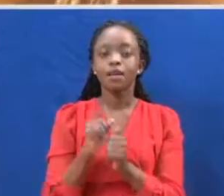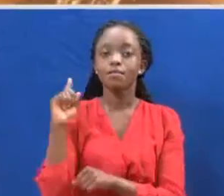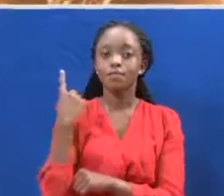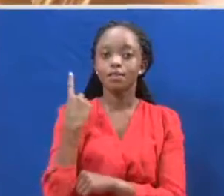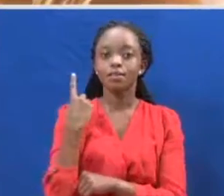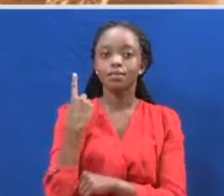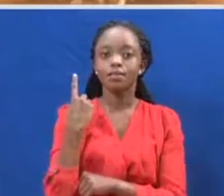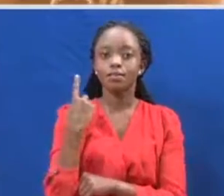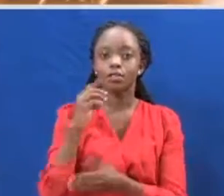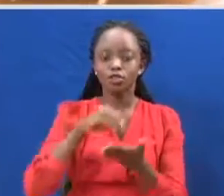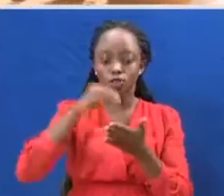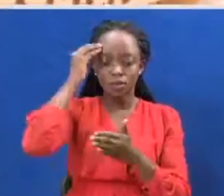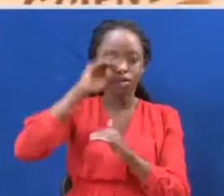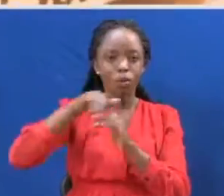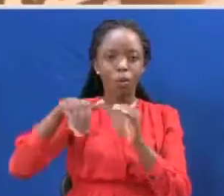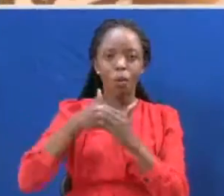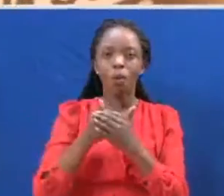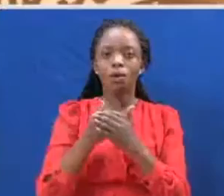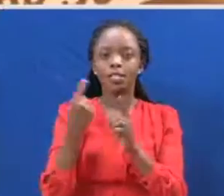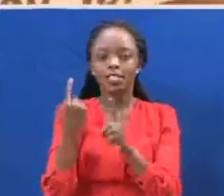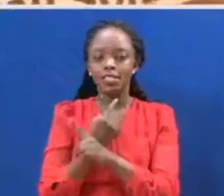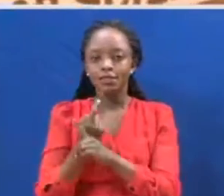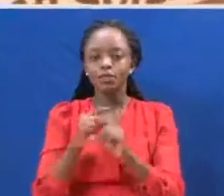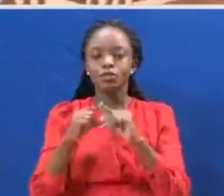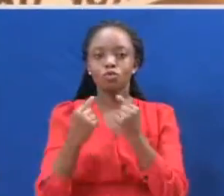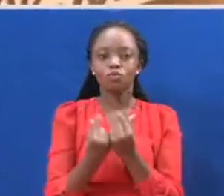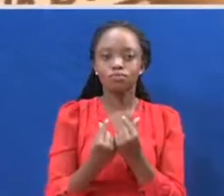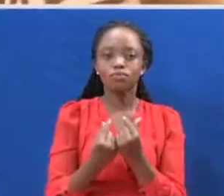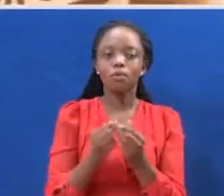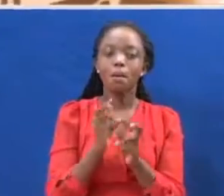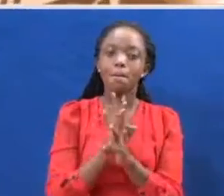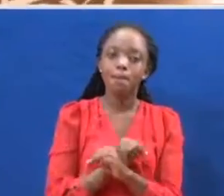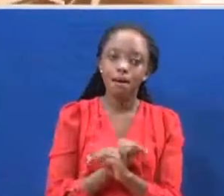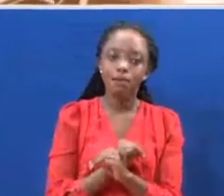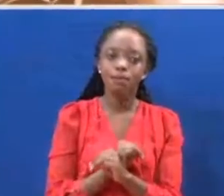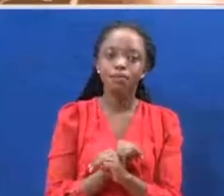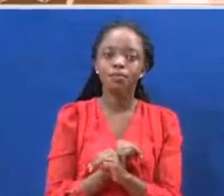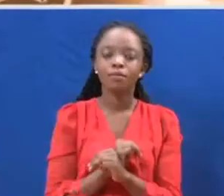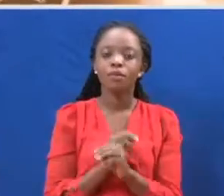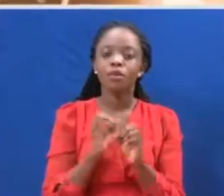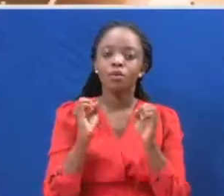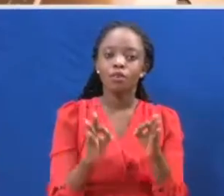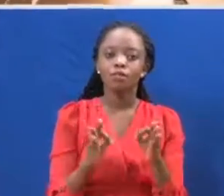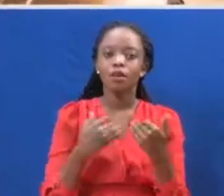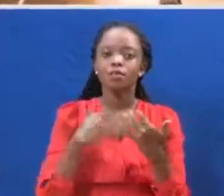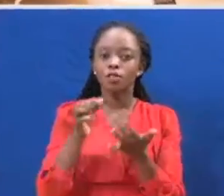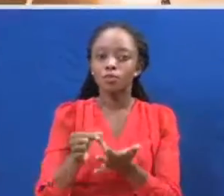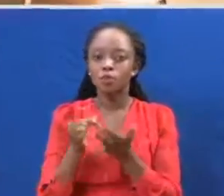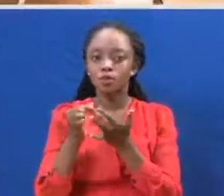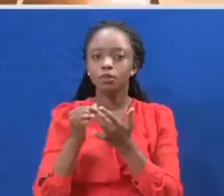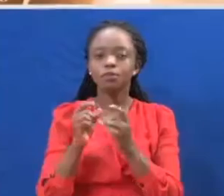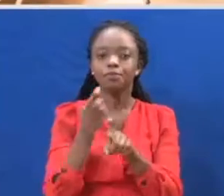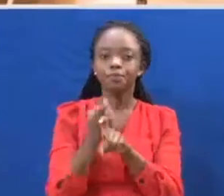students in all disciplines, whether you are doing mathematics, Whether you are specializing in